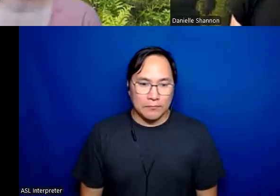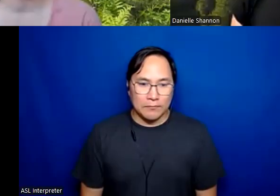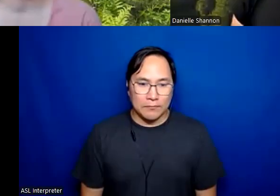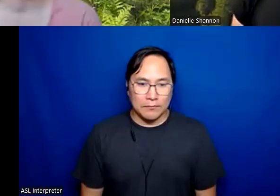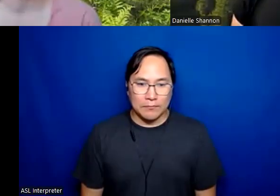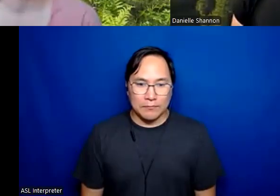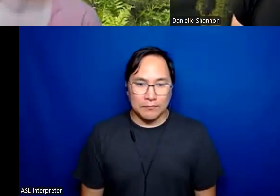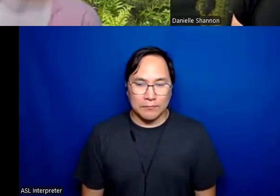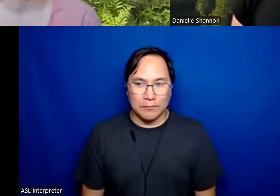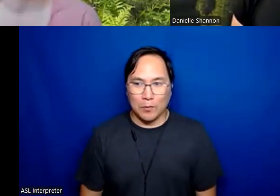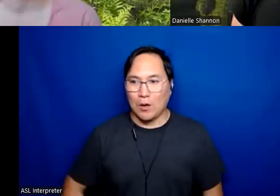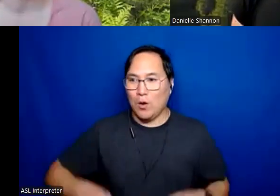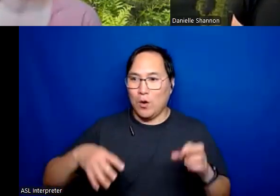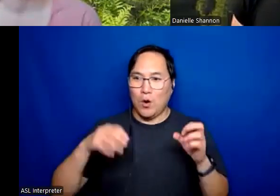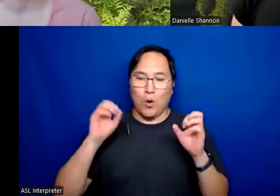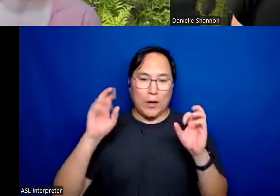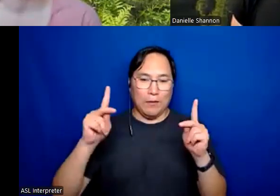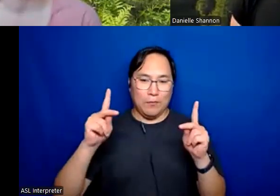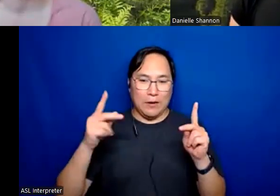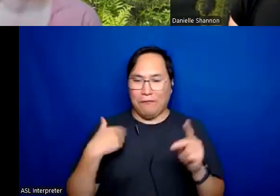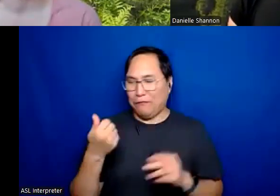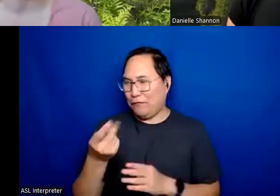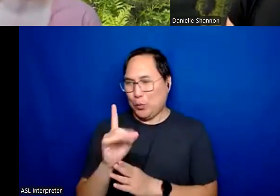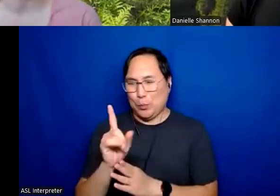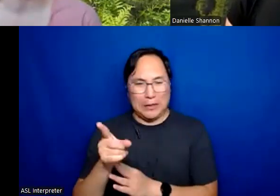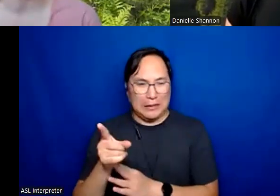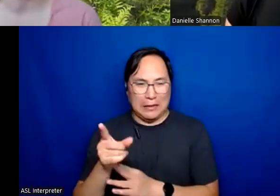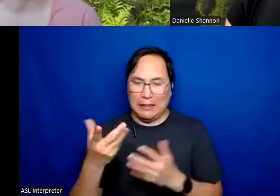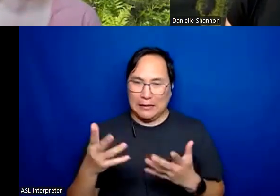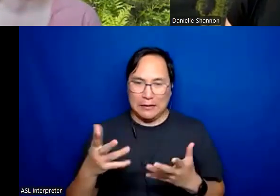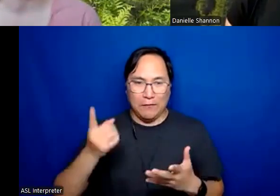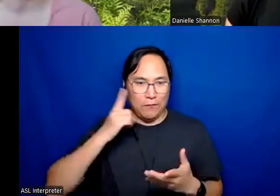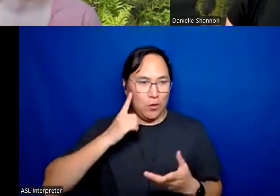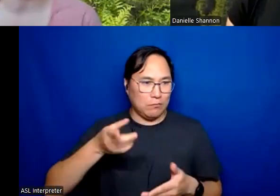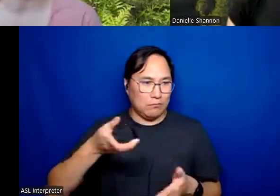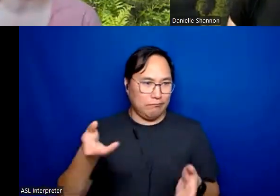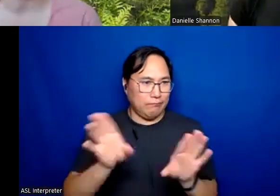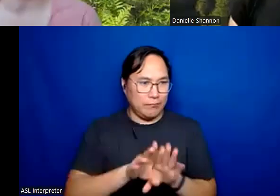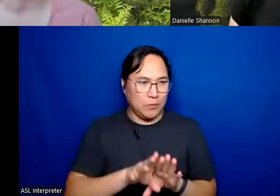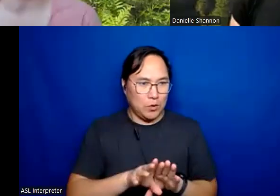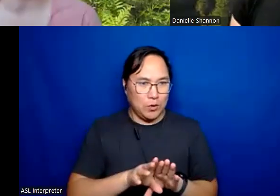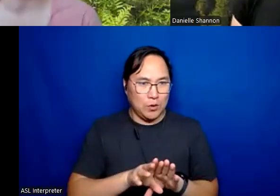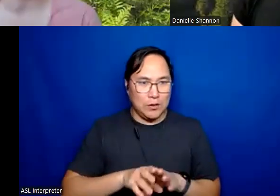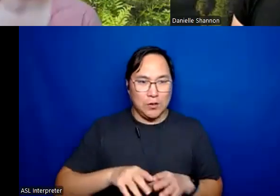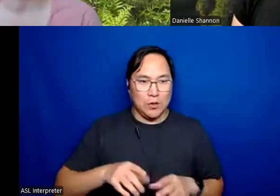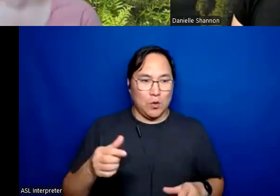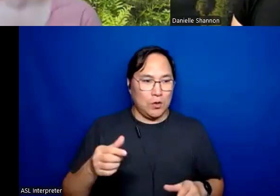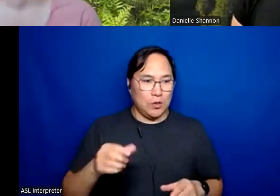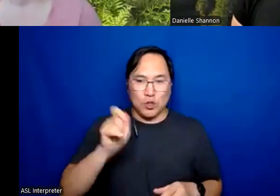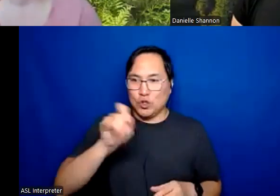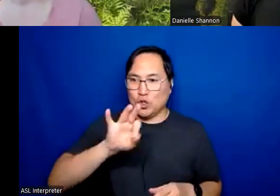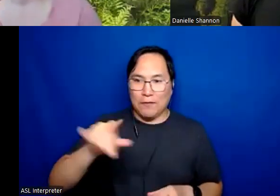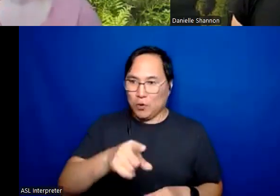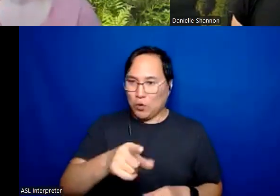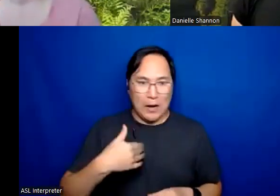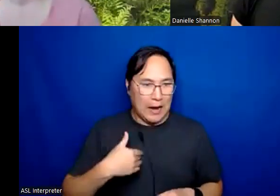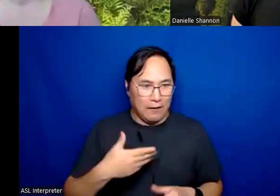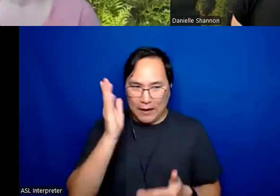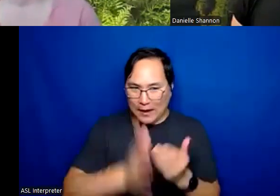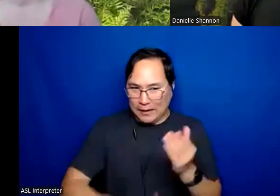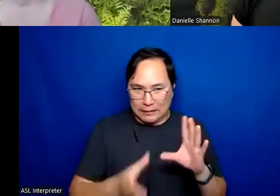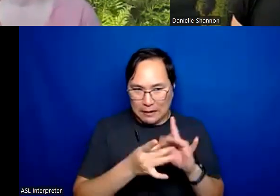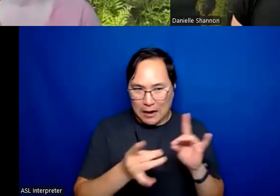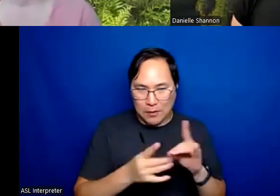We have just a few minutes before we wrap up. Jeff, any closing thoughts from you or the